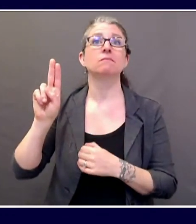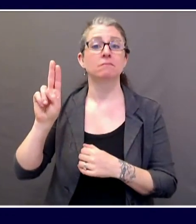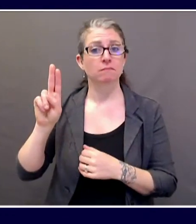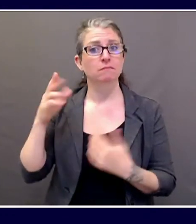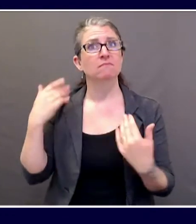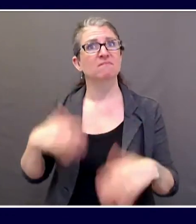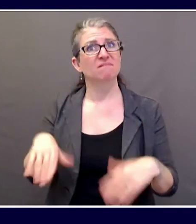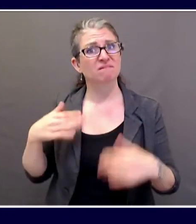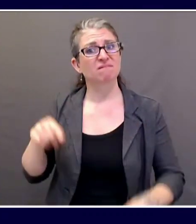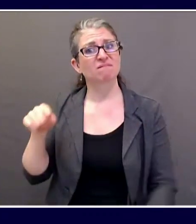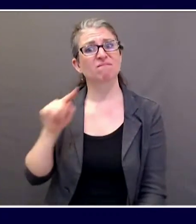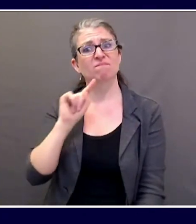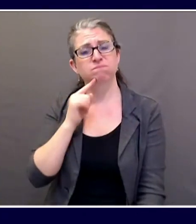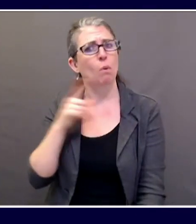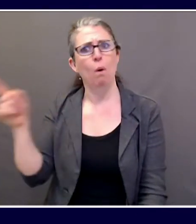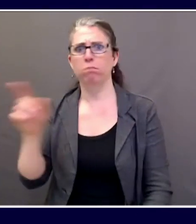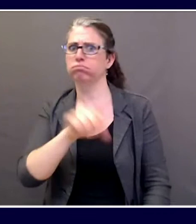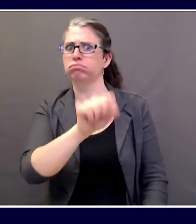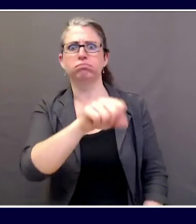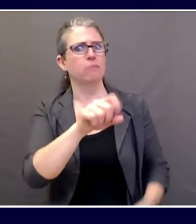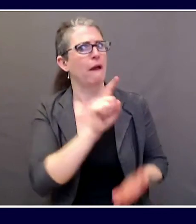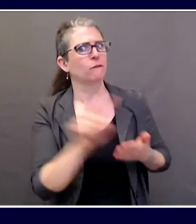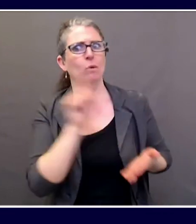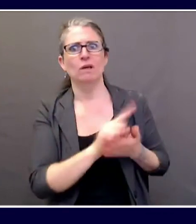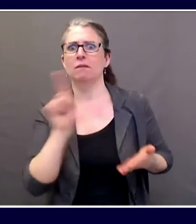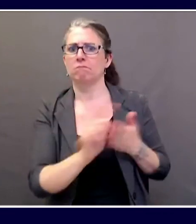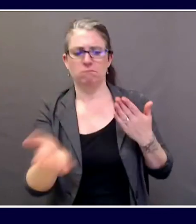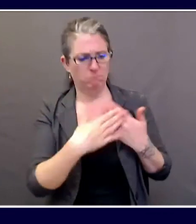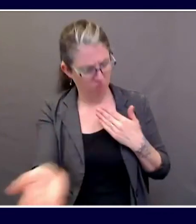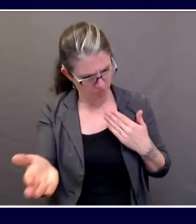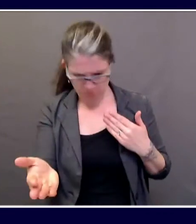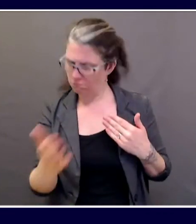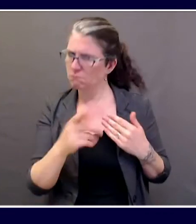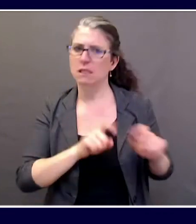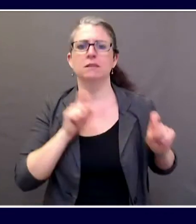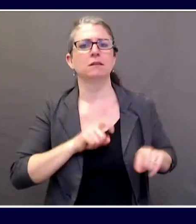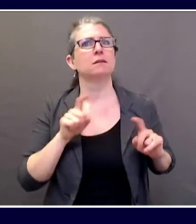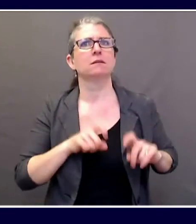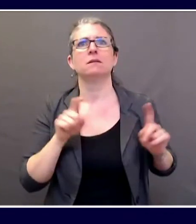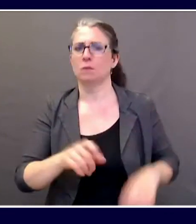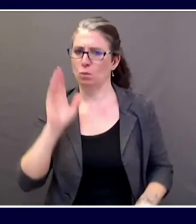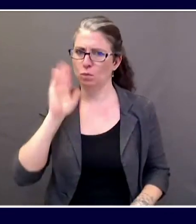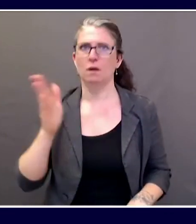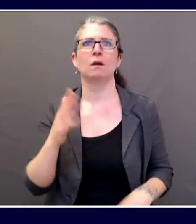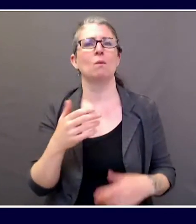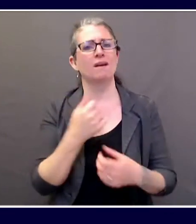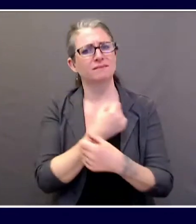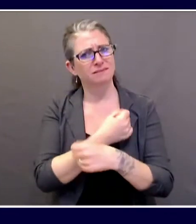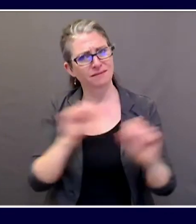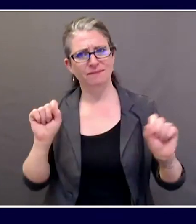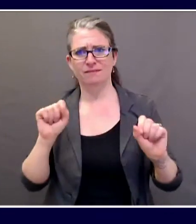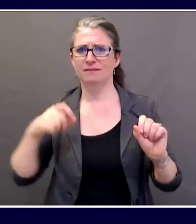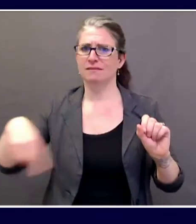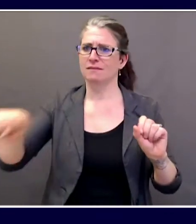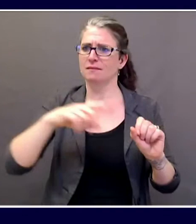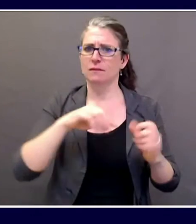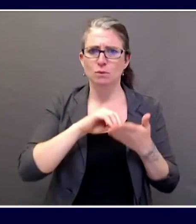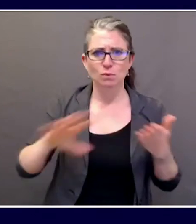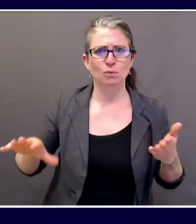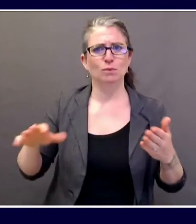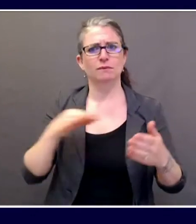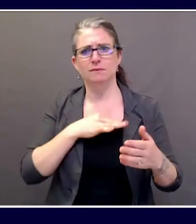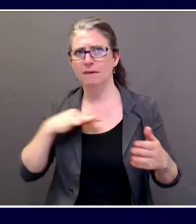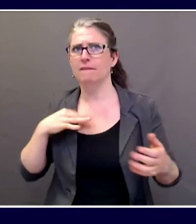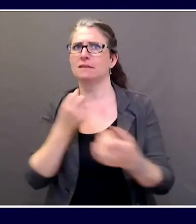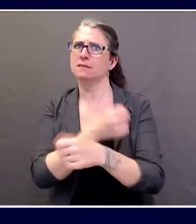week, campus-wide, as well as making sure students are safe and sound within their rooms. So I know they're on top of this, but I think that's what's